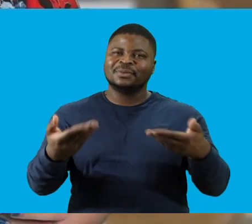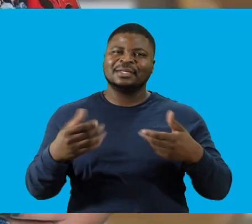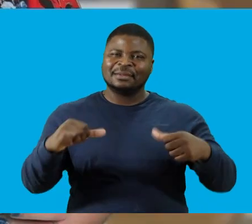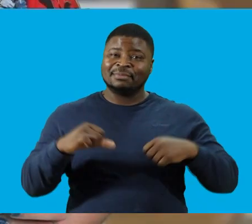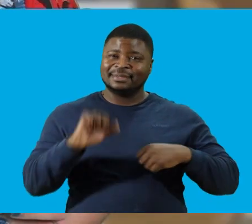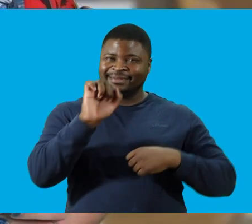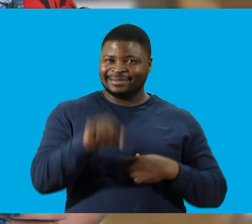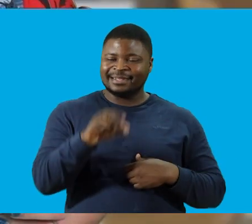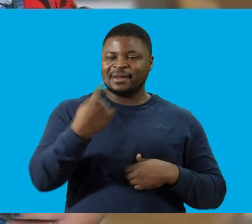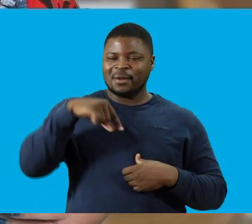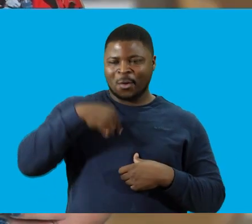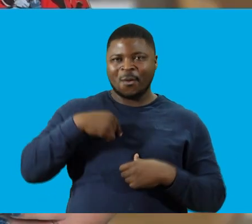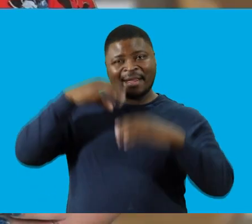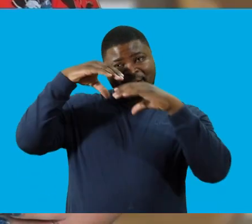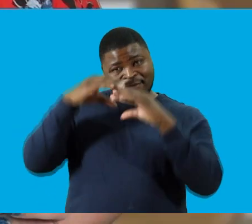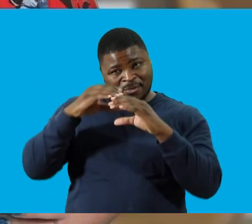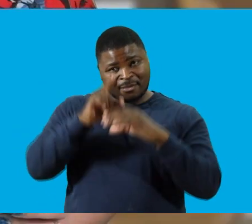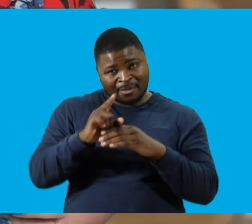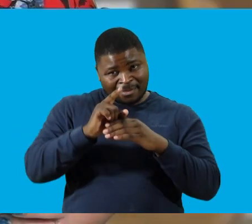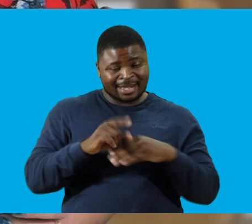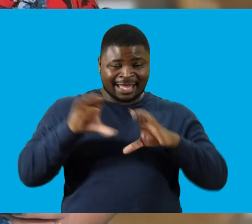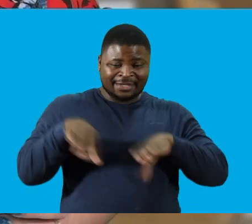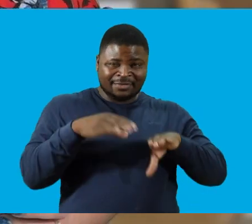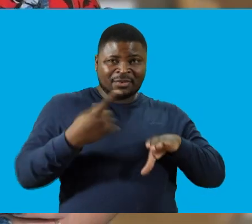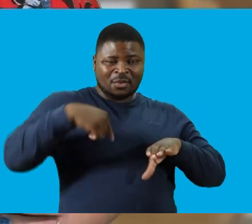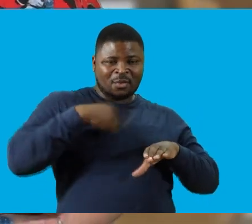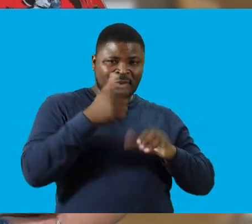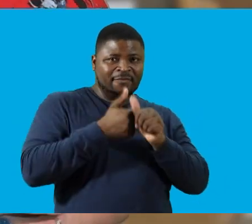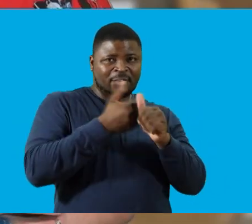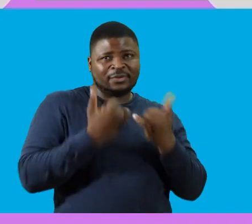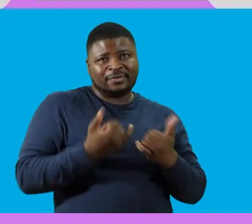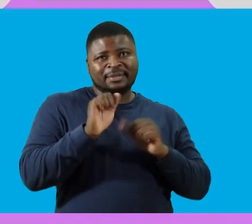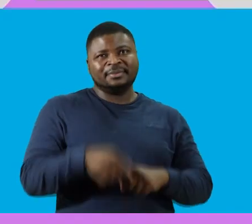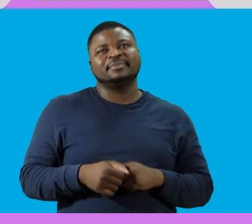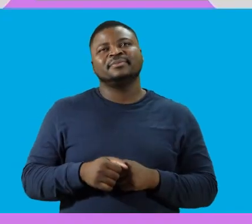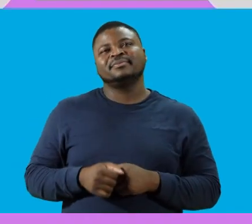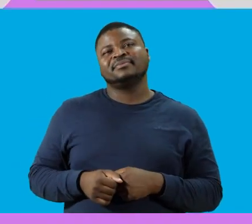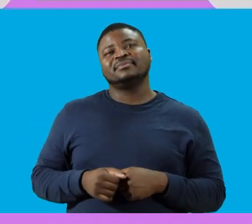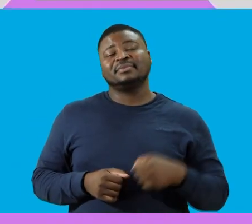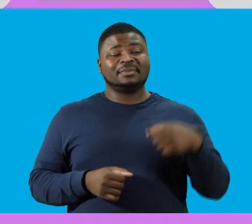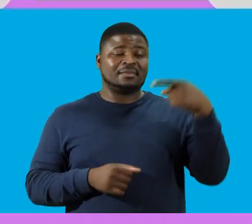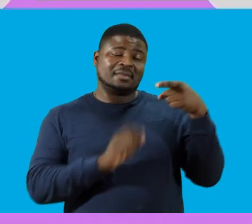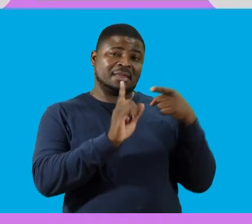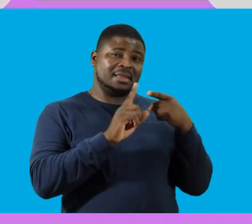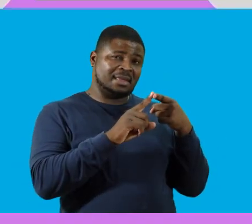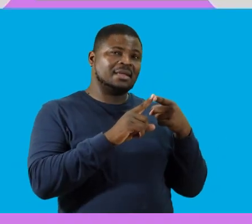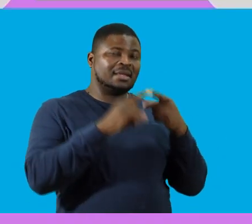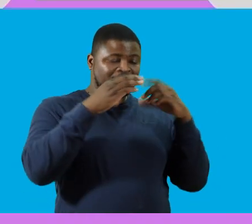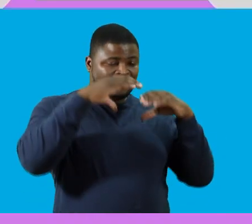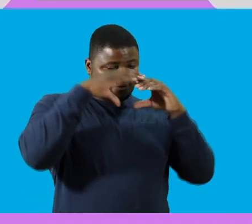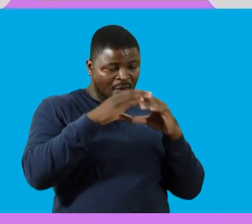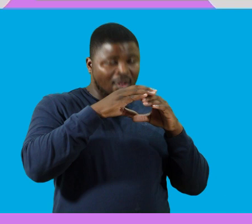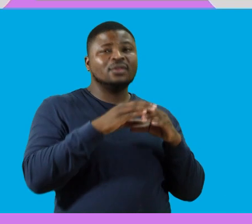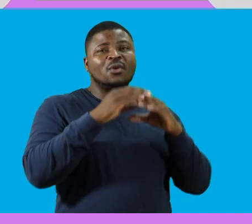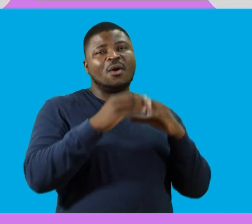Welcome back. Let's look at the adventure that we're going to follow today. So first, we're going to talk about